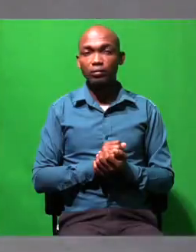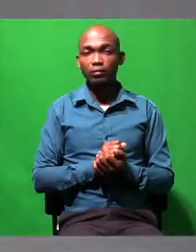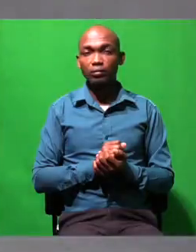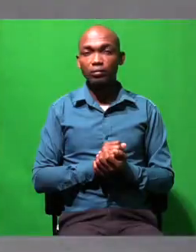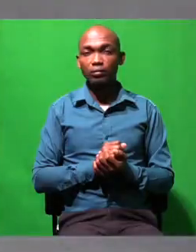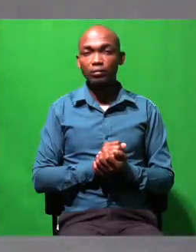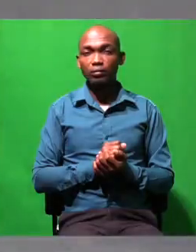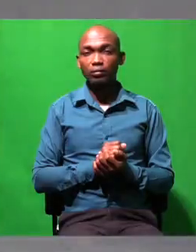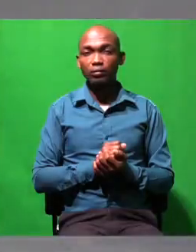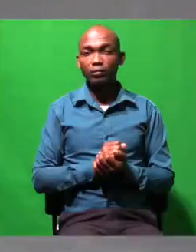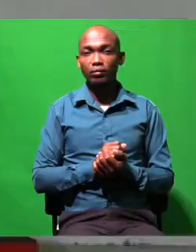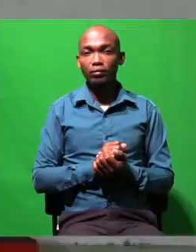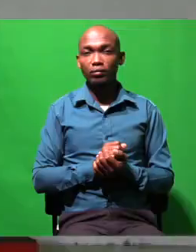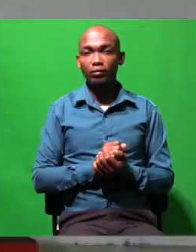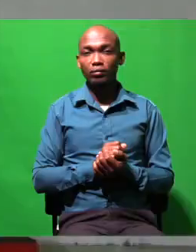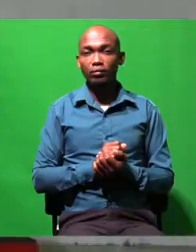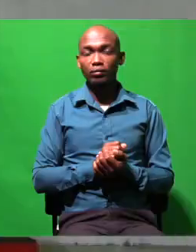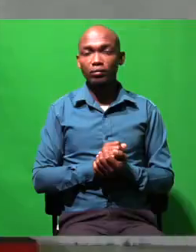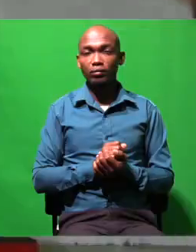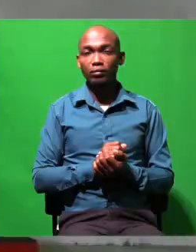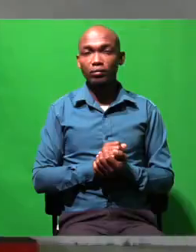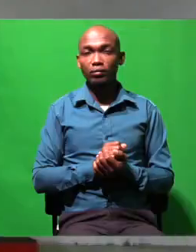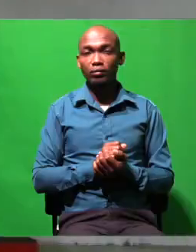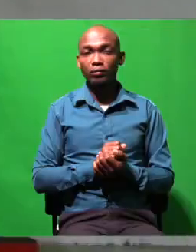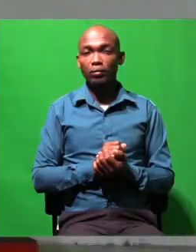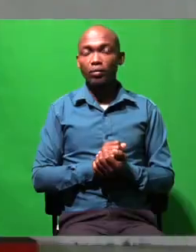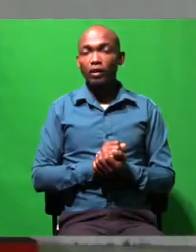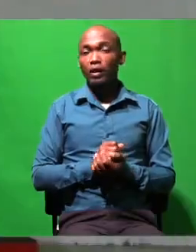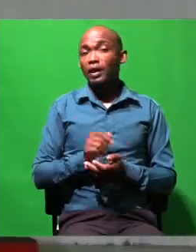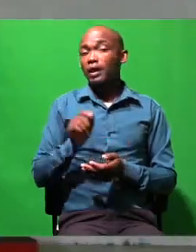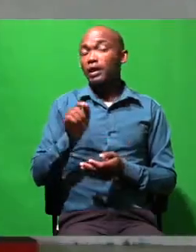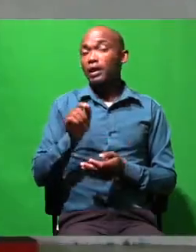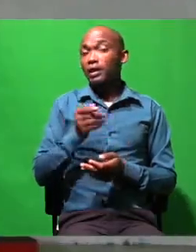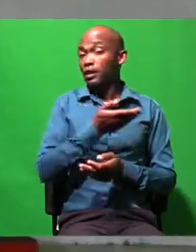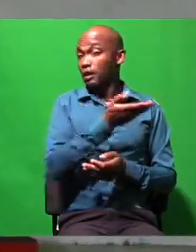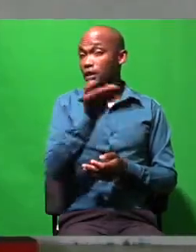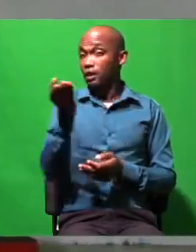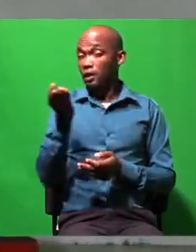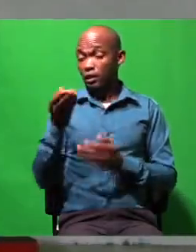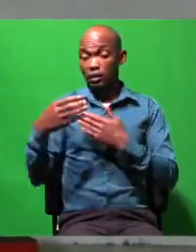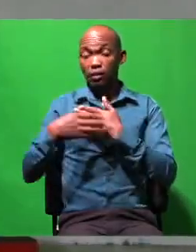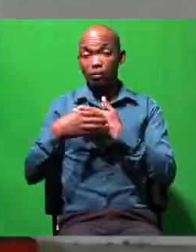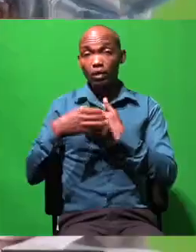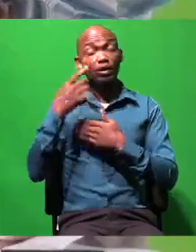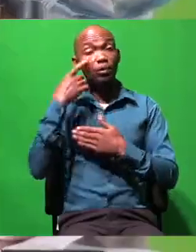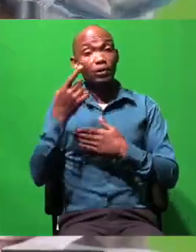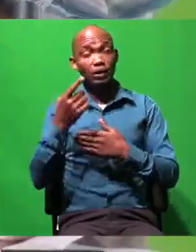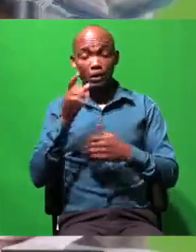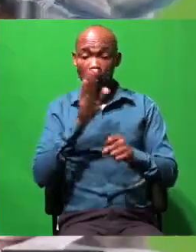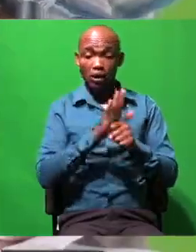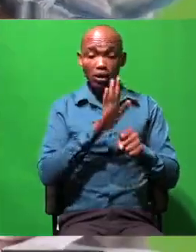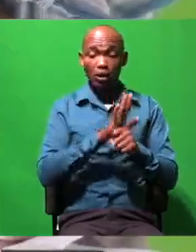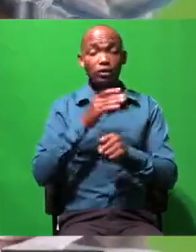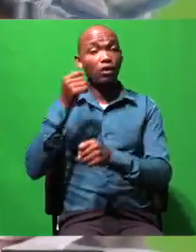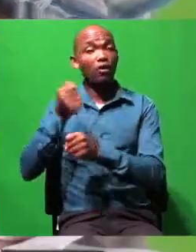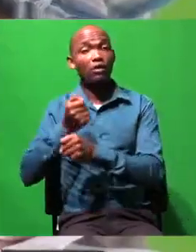So from this picture, we have seen a lot of activities going on there.